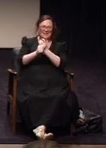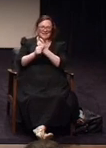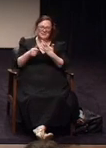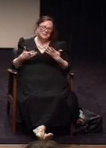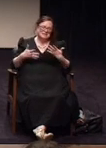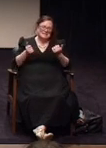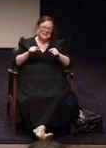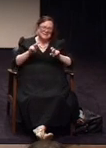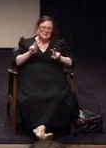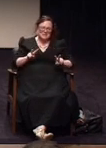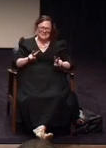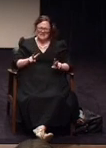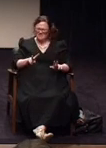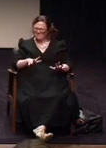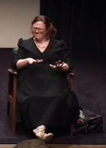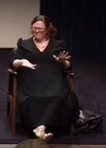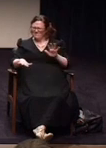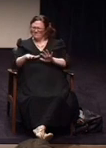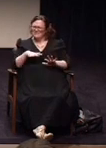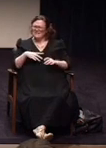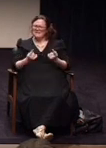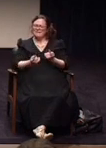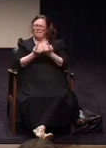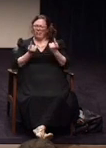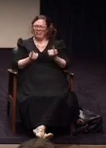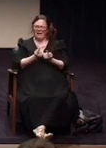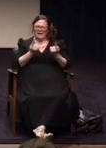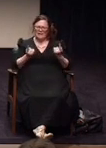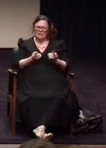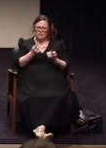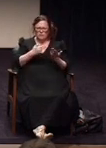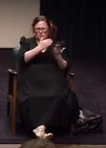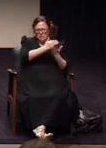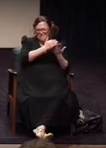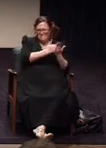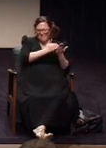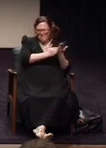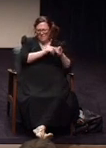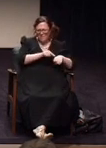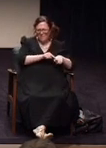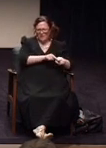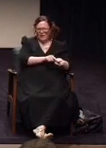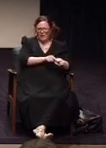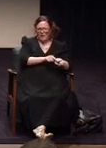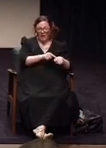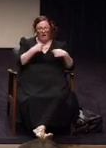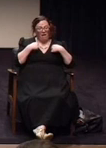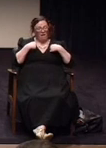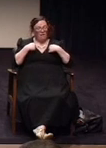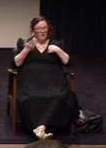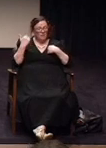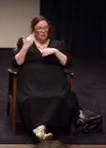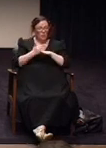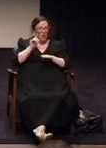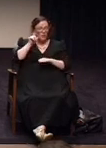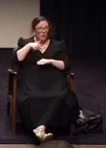there was a need of something to hold on to. I myself is a call taker from the beginning.